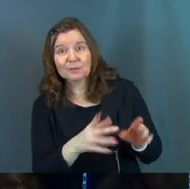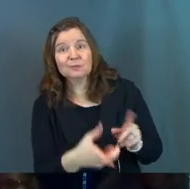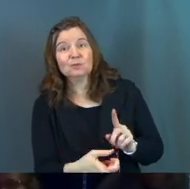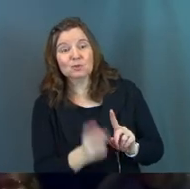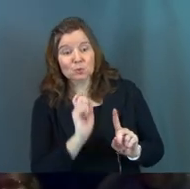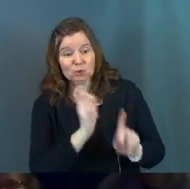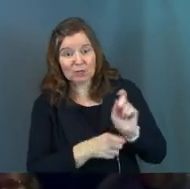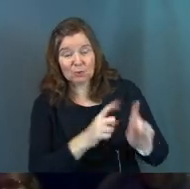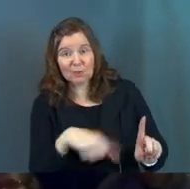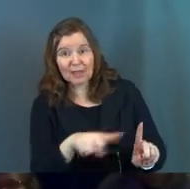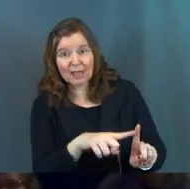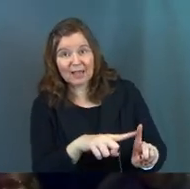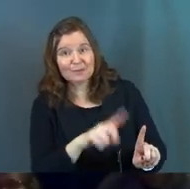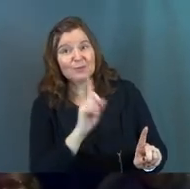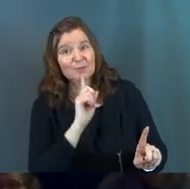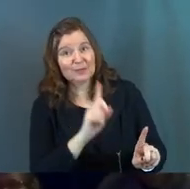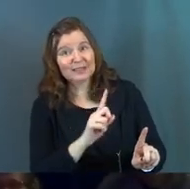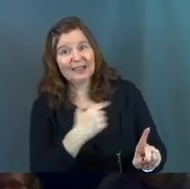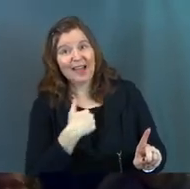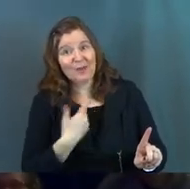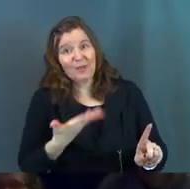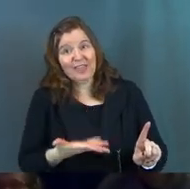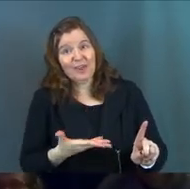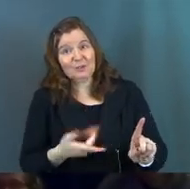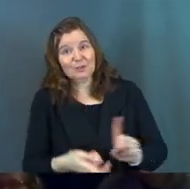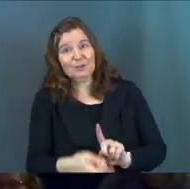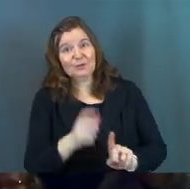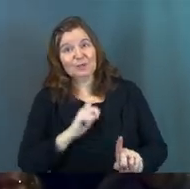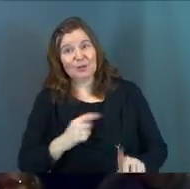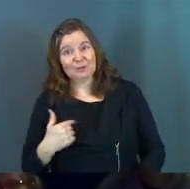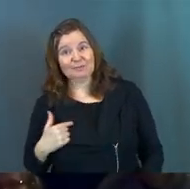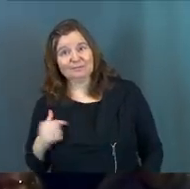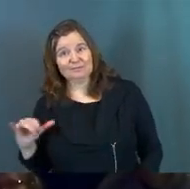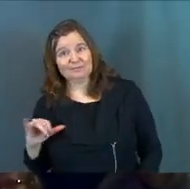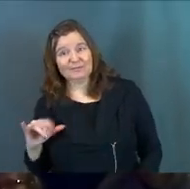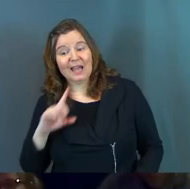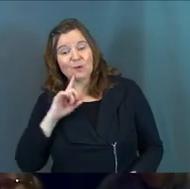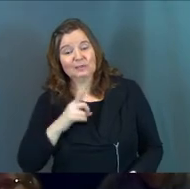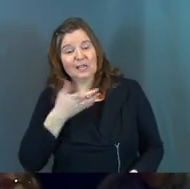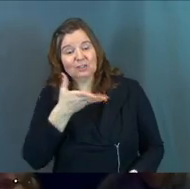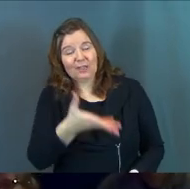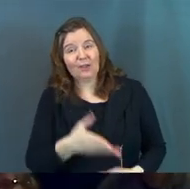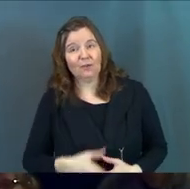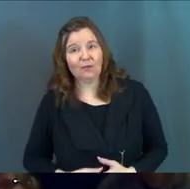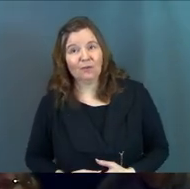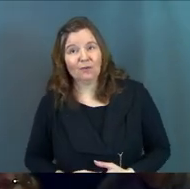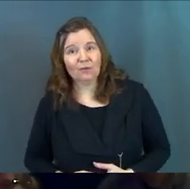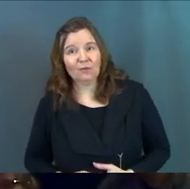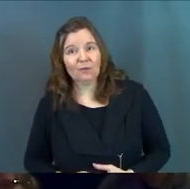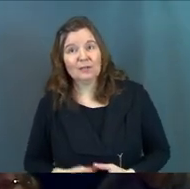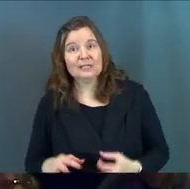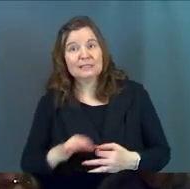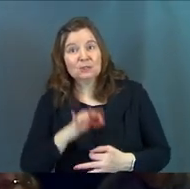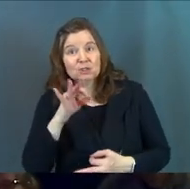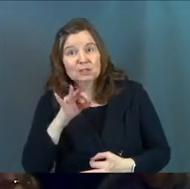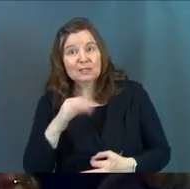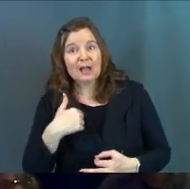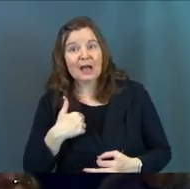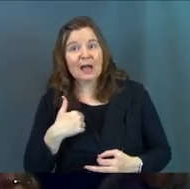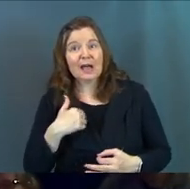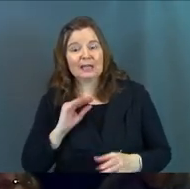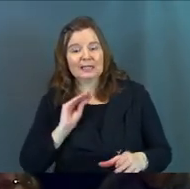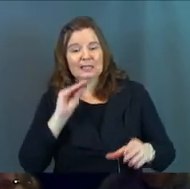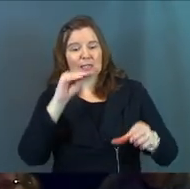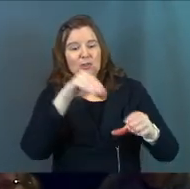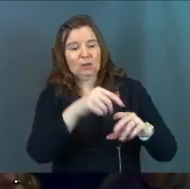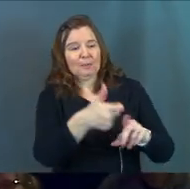and you were generous to them," he's like, "I was there. I was actually there. Spiritually, I